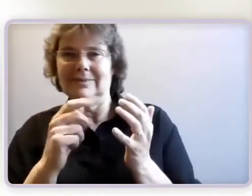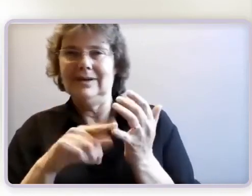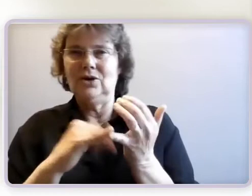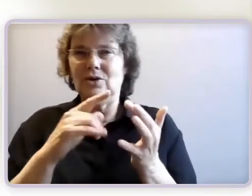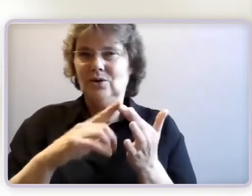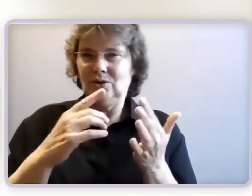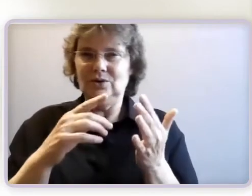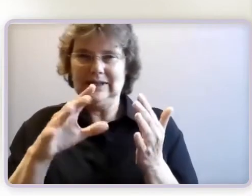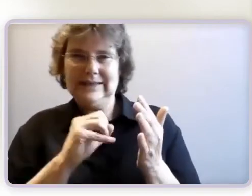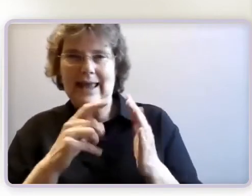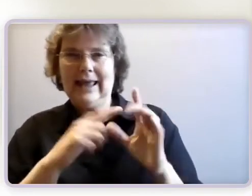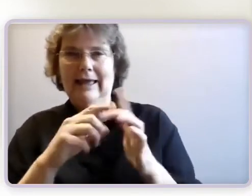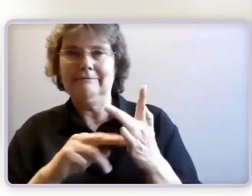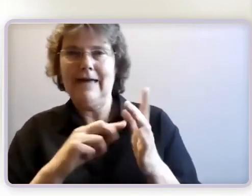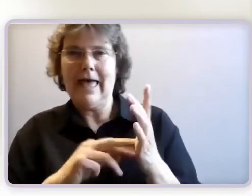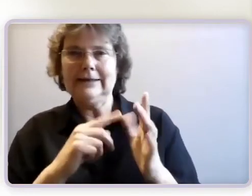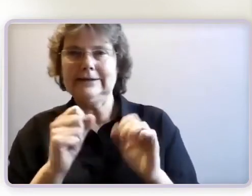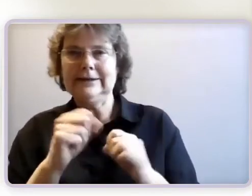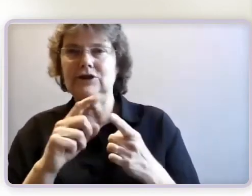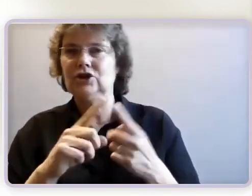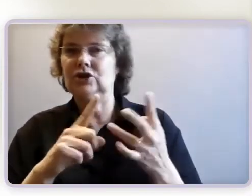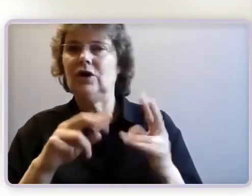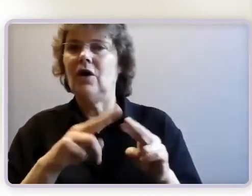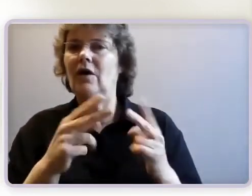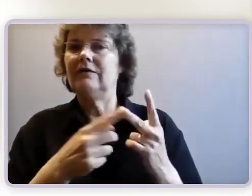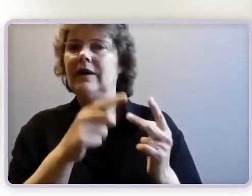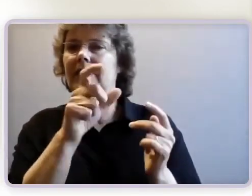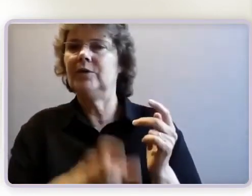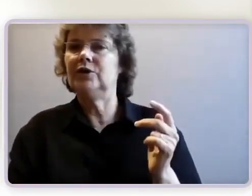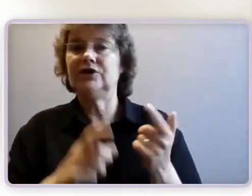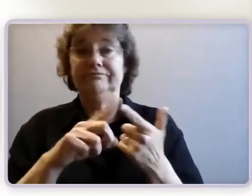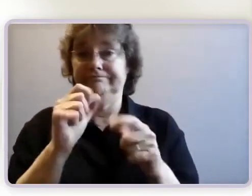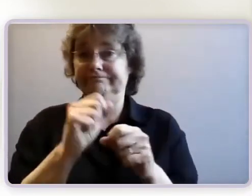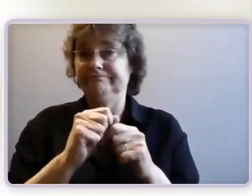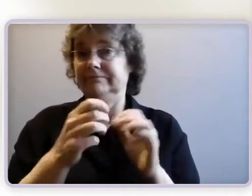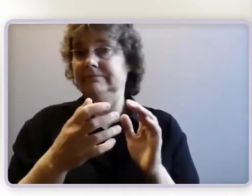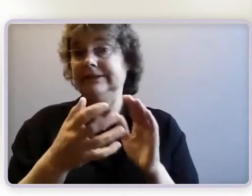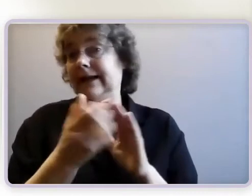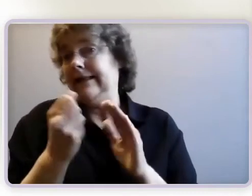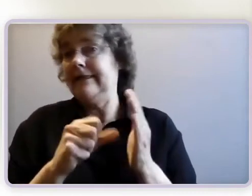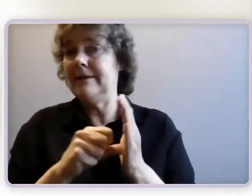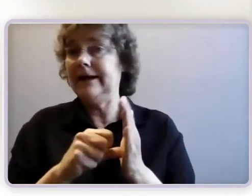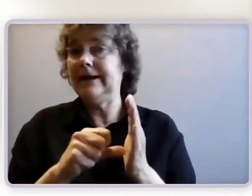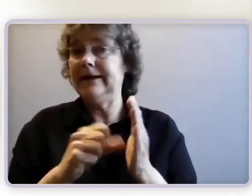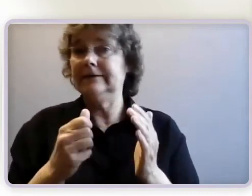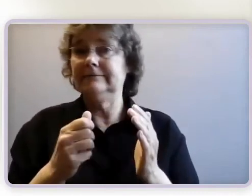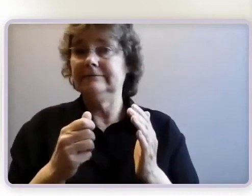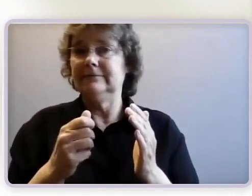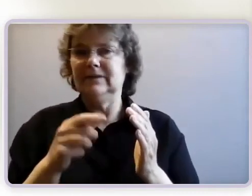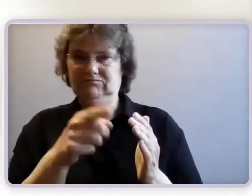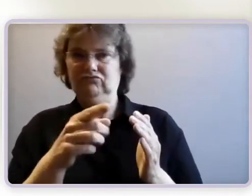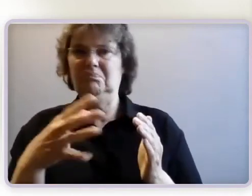way. Some examples on the screen include taking money, forcing someone to